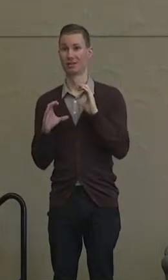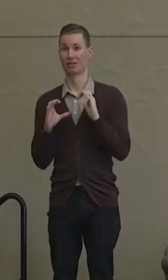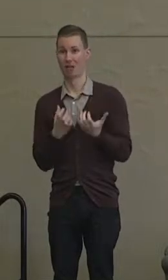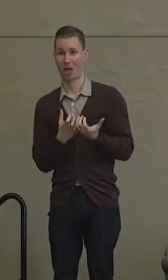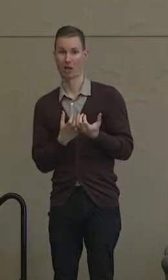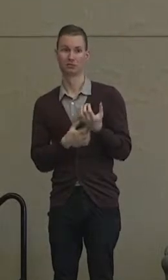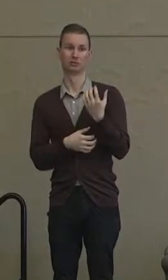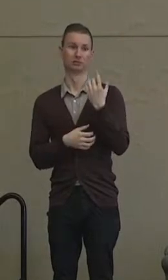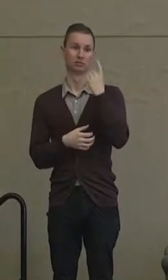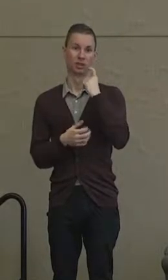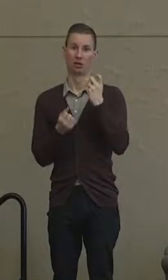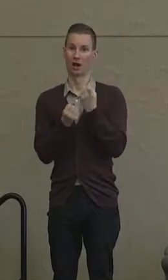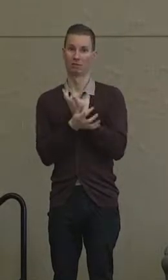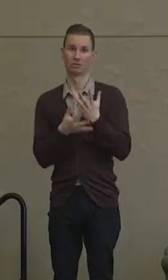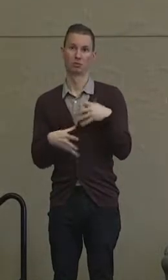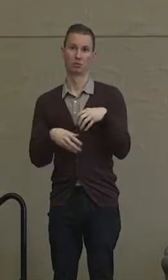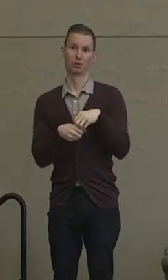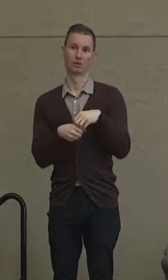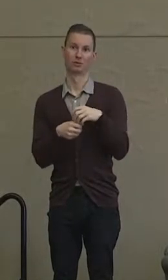is important. That was